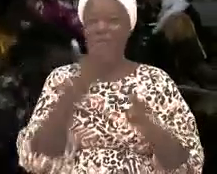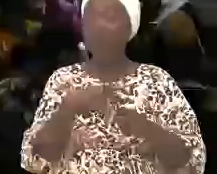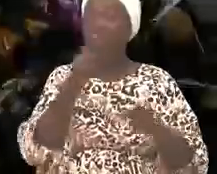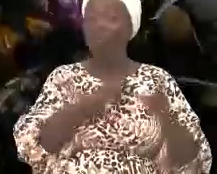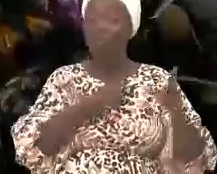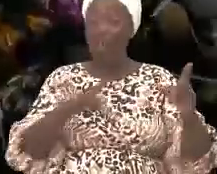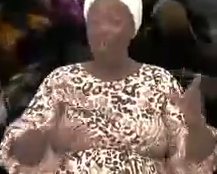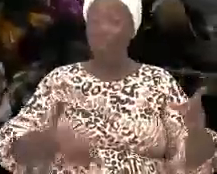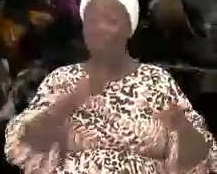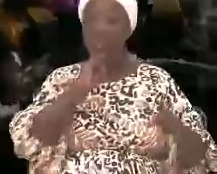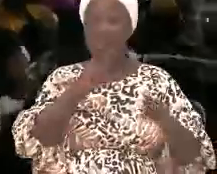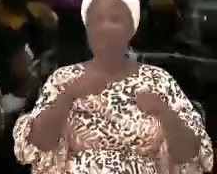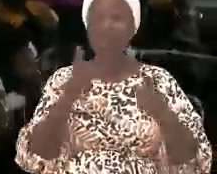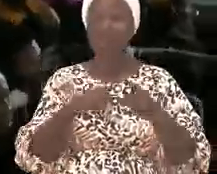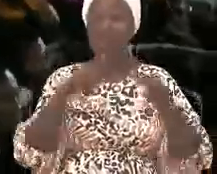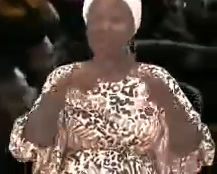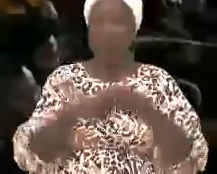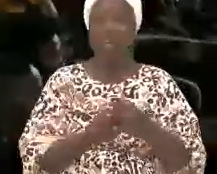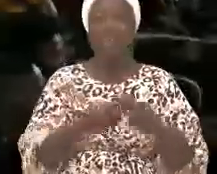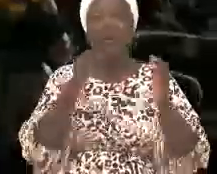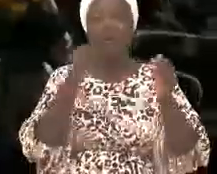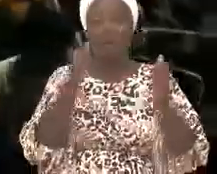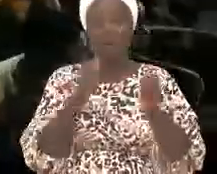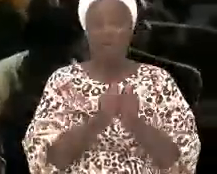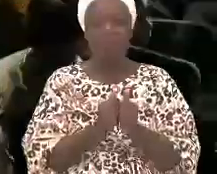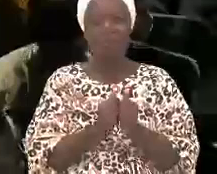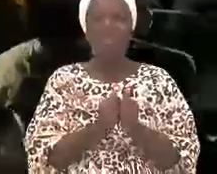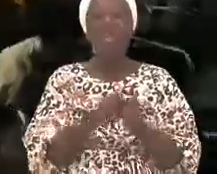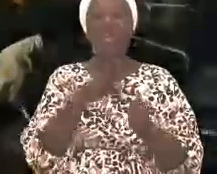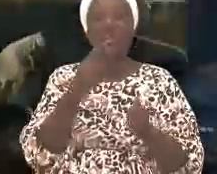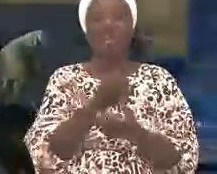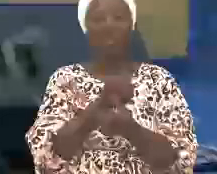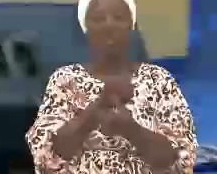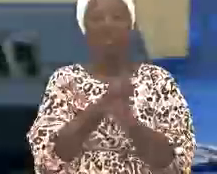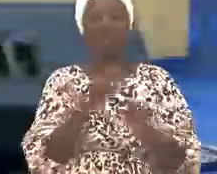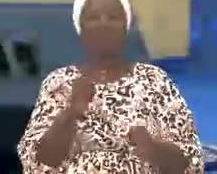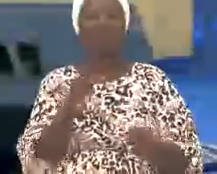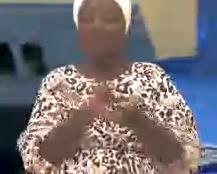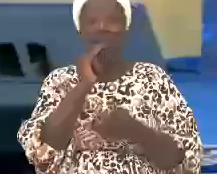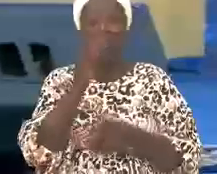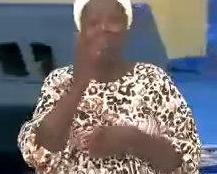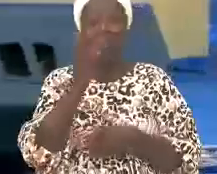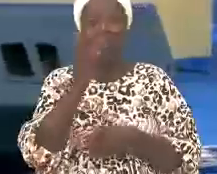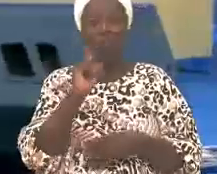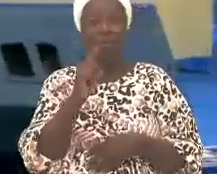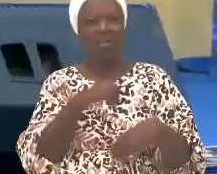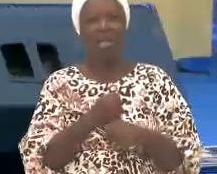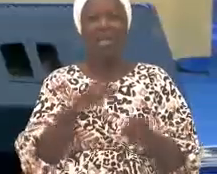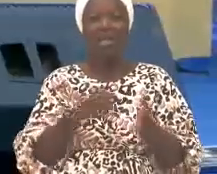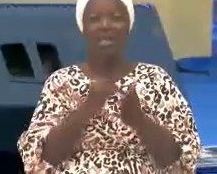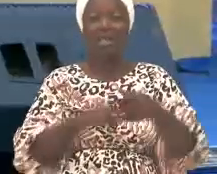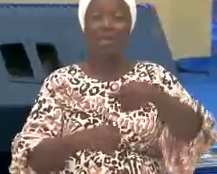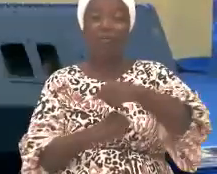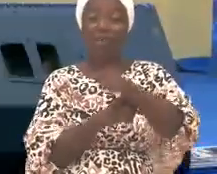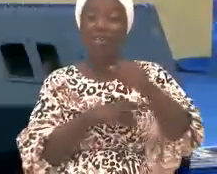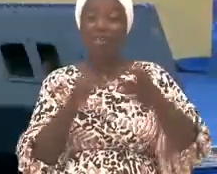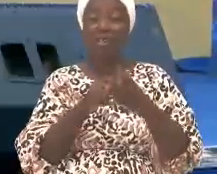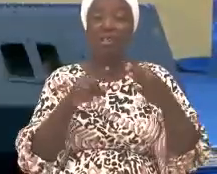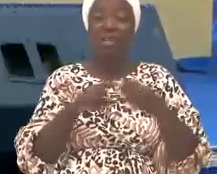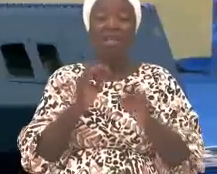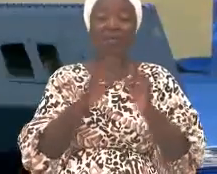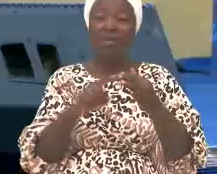going to start with the salvation. That's where it starts. If the foundations be destroyed,